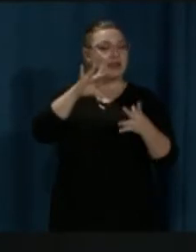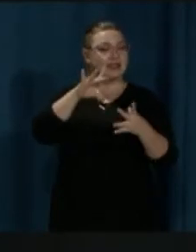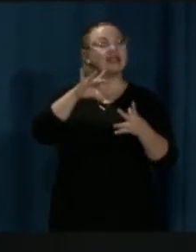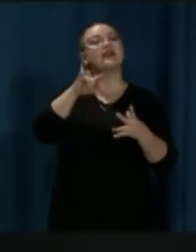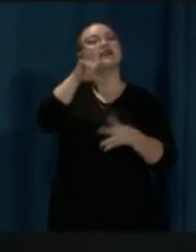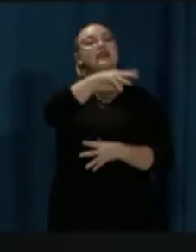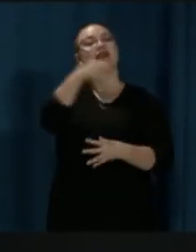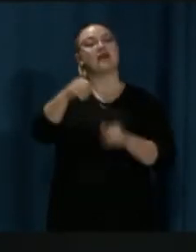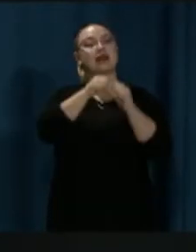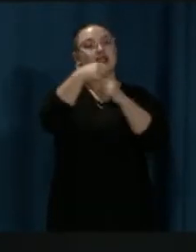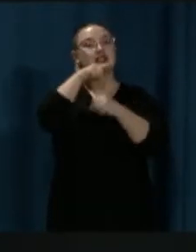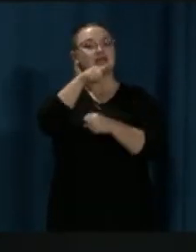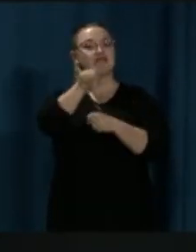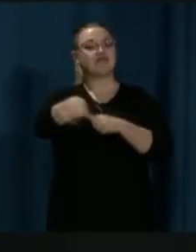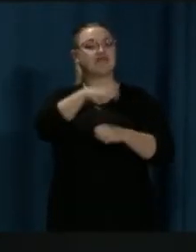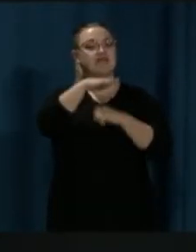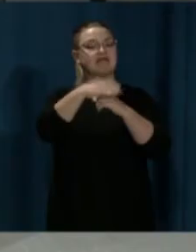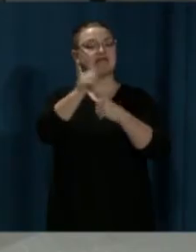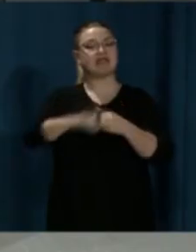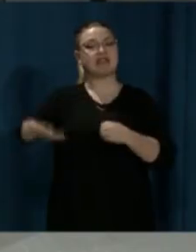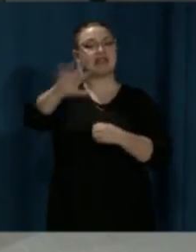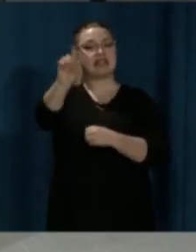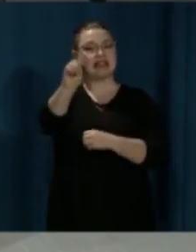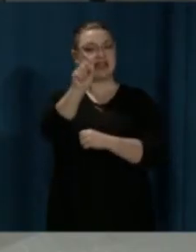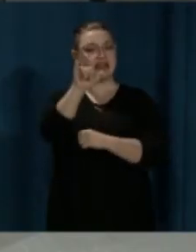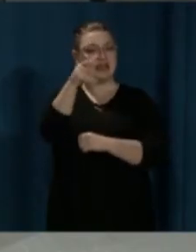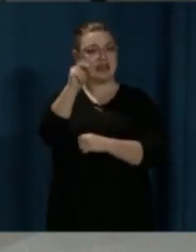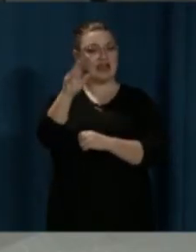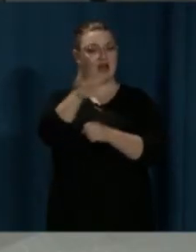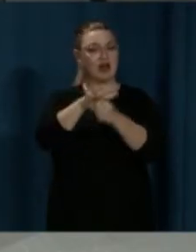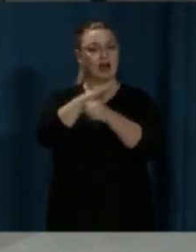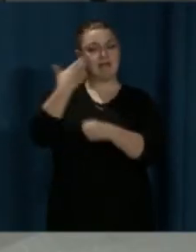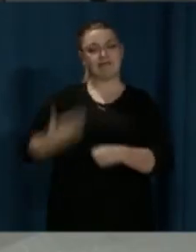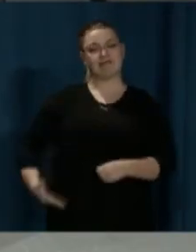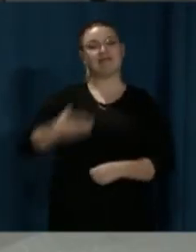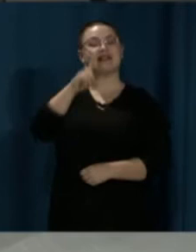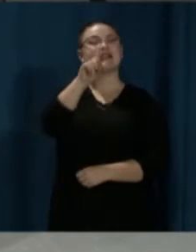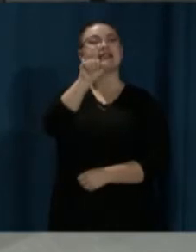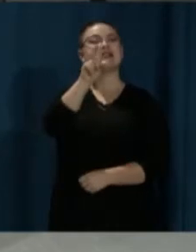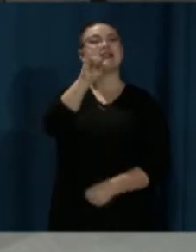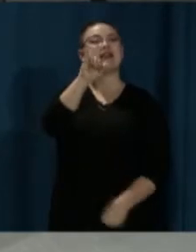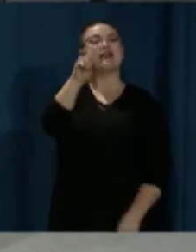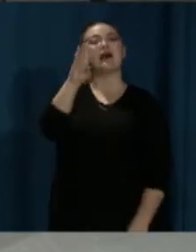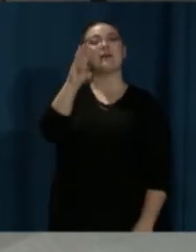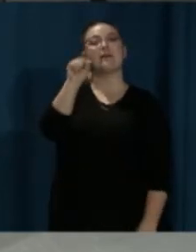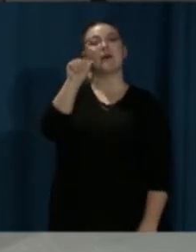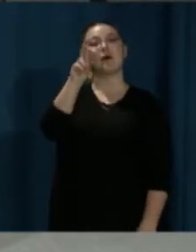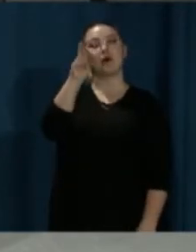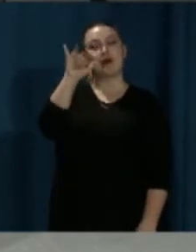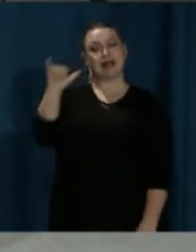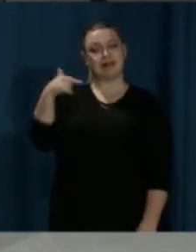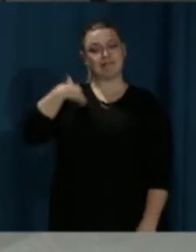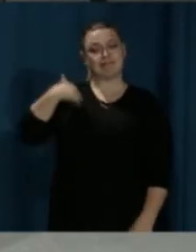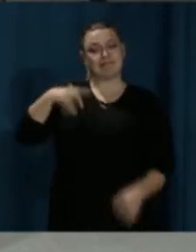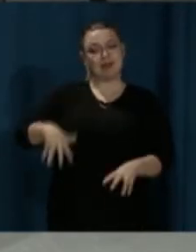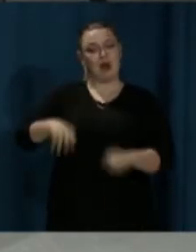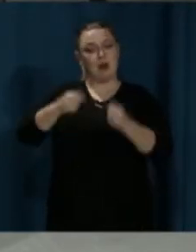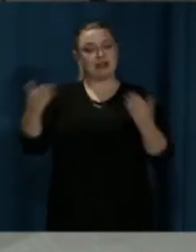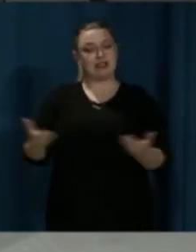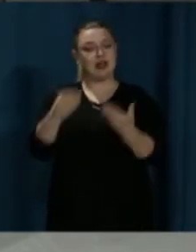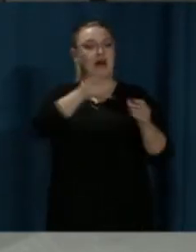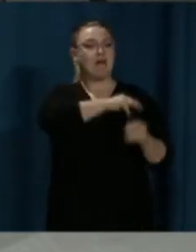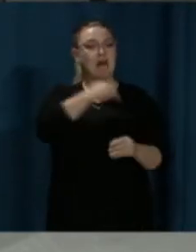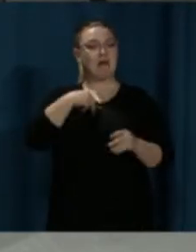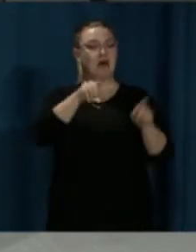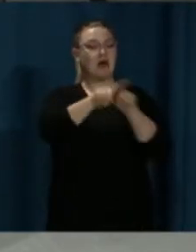neighbors throughout the greater Dayton area. My name is David Bodary. I'm a member of the League of Women Voters and your host today as we